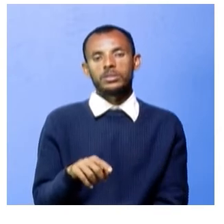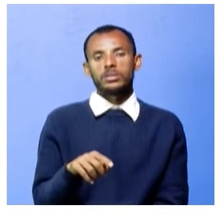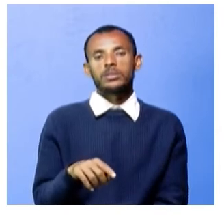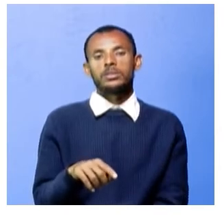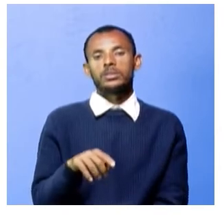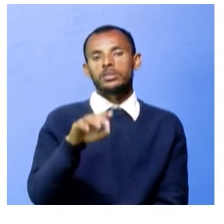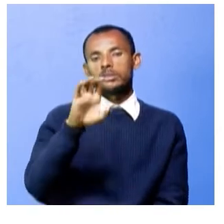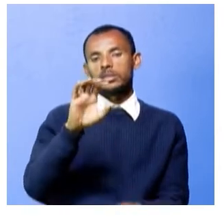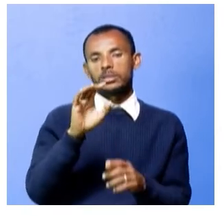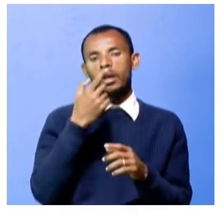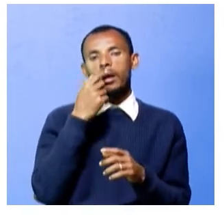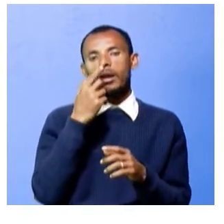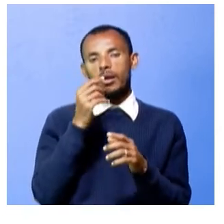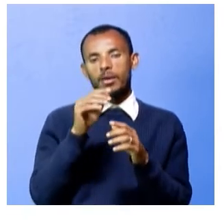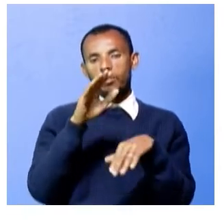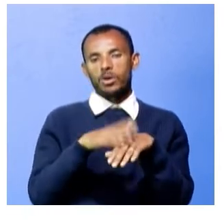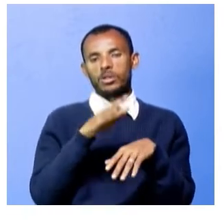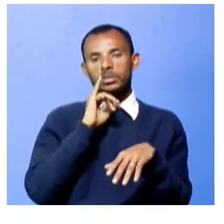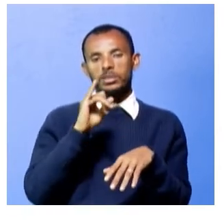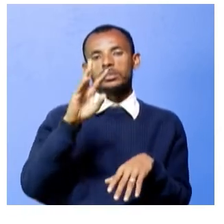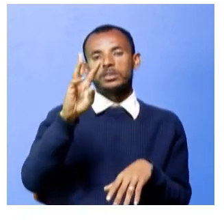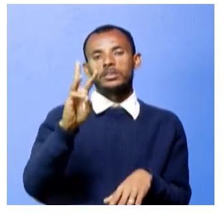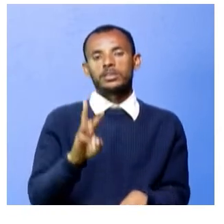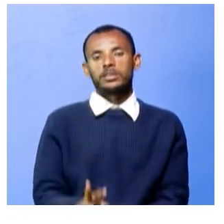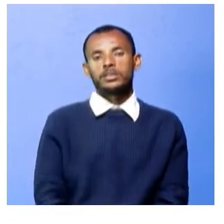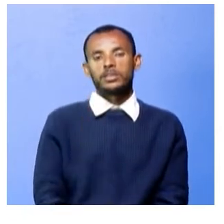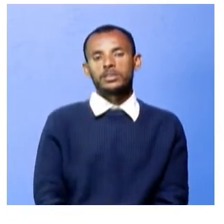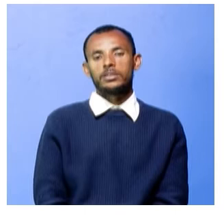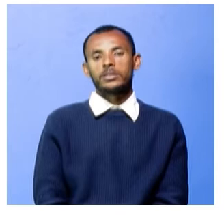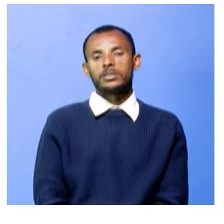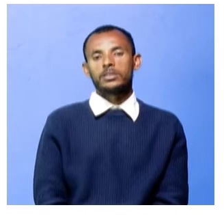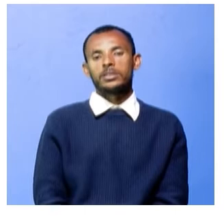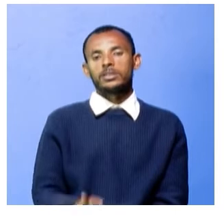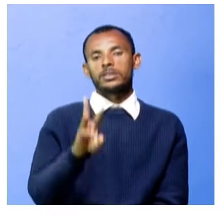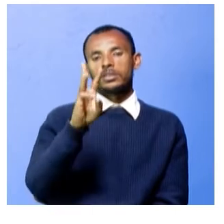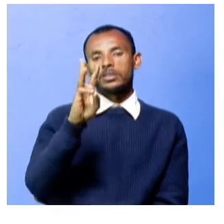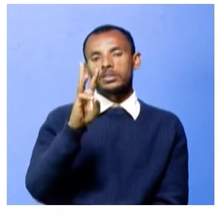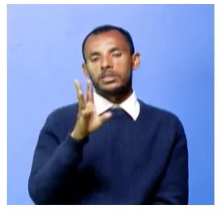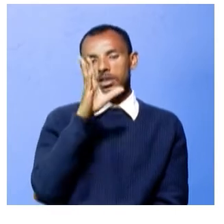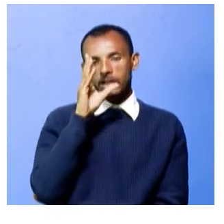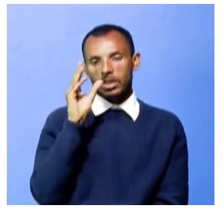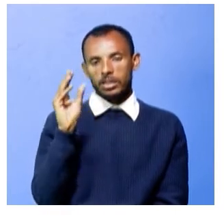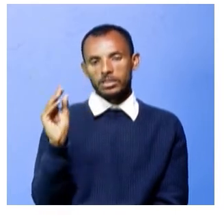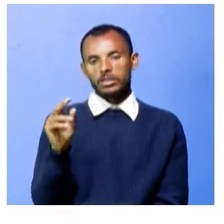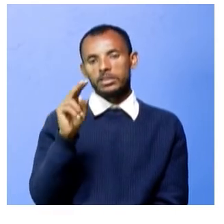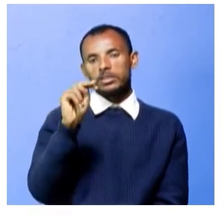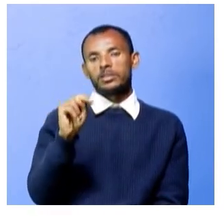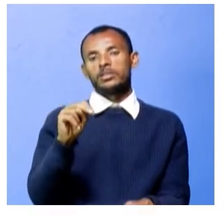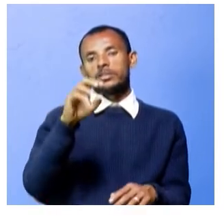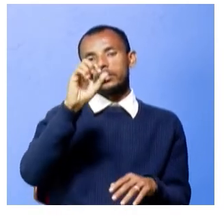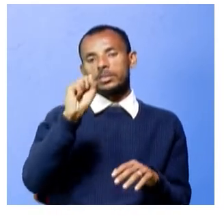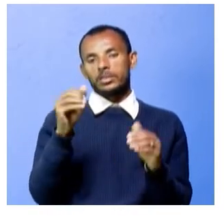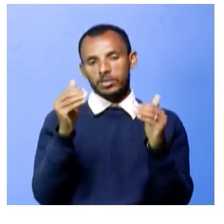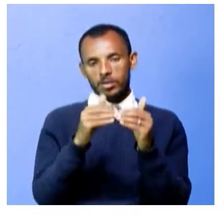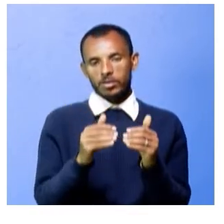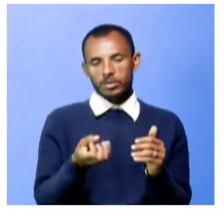the number of red balls is 6. So N of E will take 6. And N of S in all cases